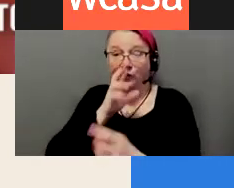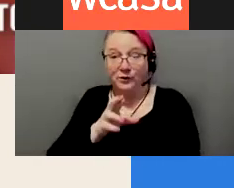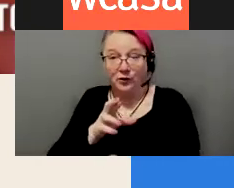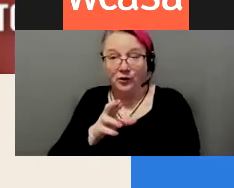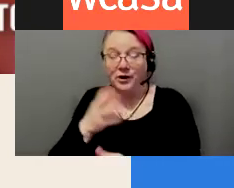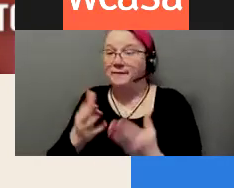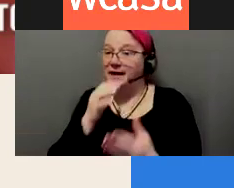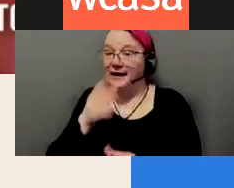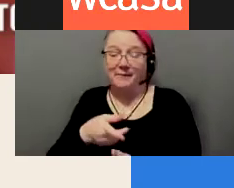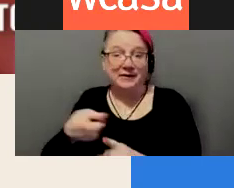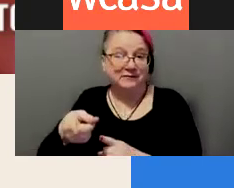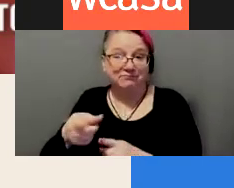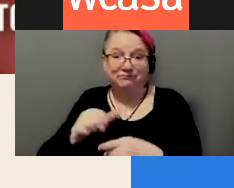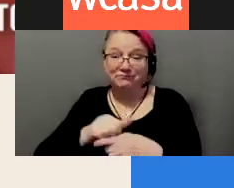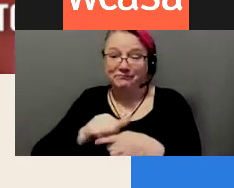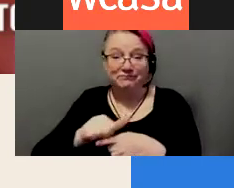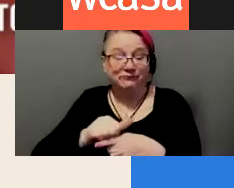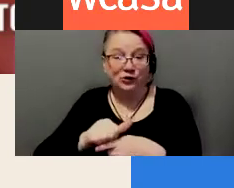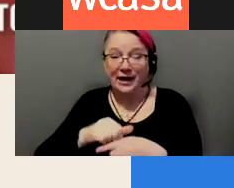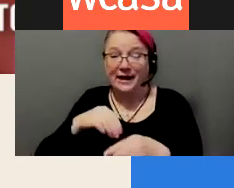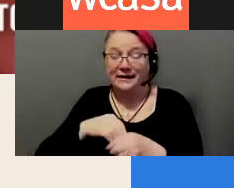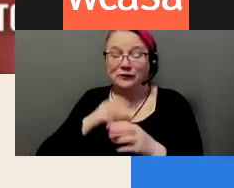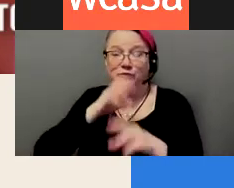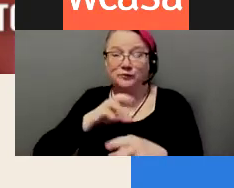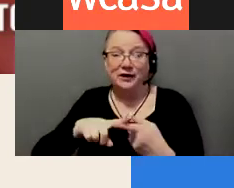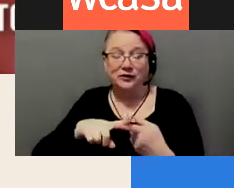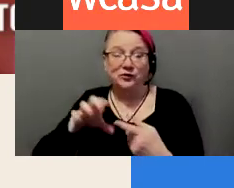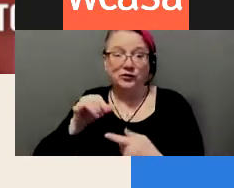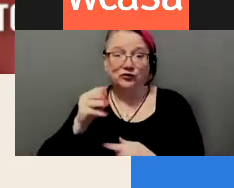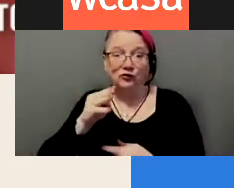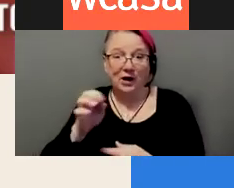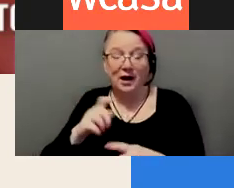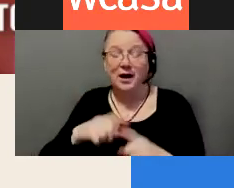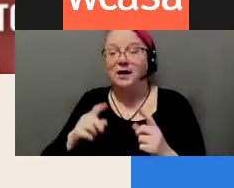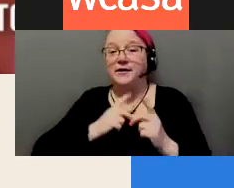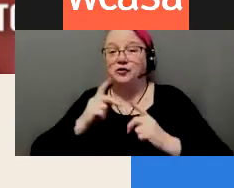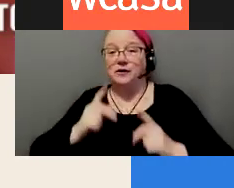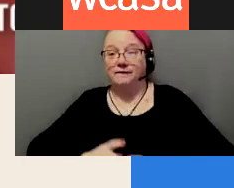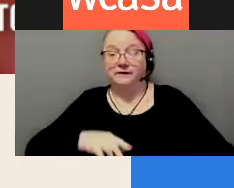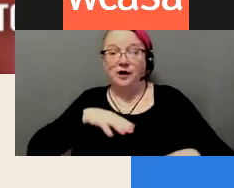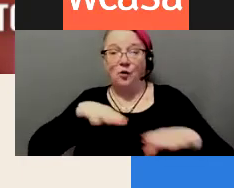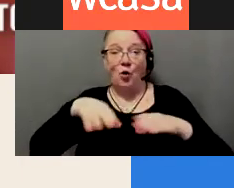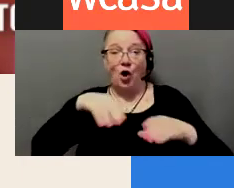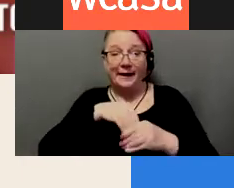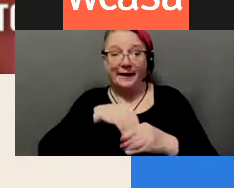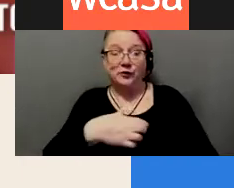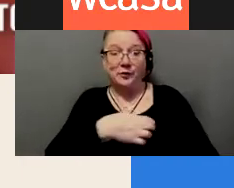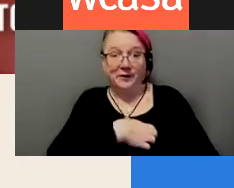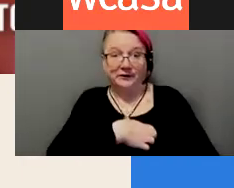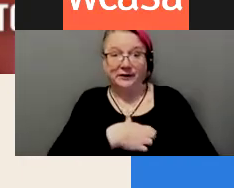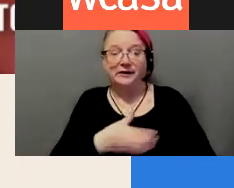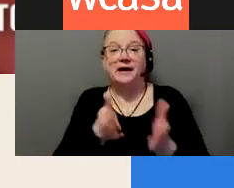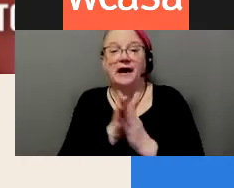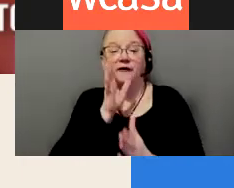specially trained in responding to these crimes. But the fact that you can physically walk into a building and ask for help makes